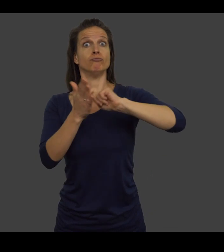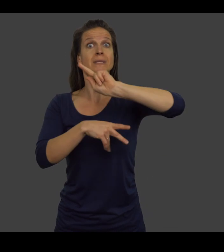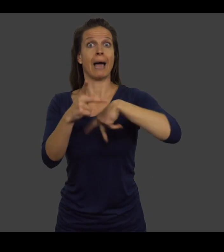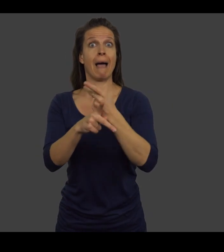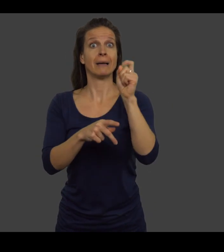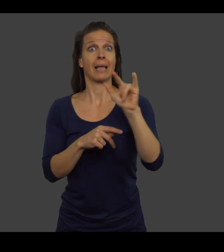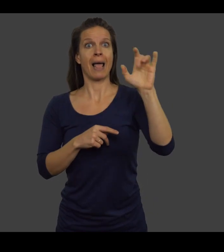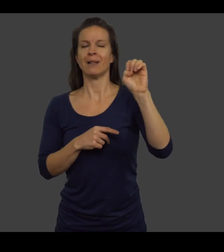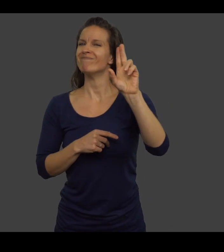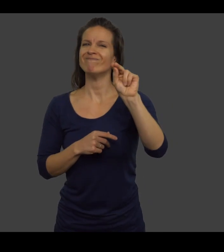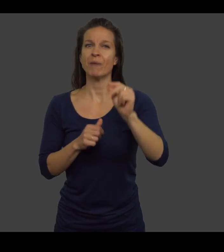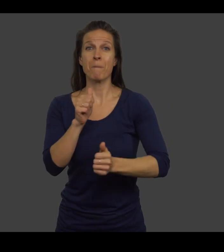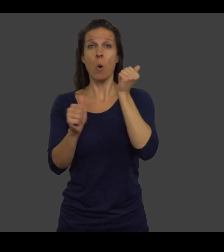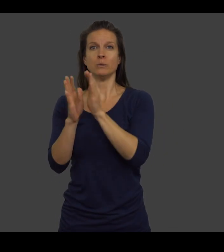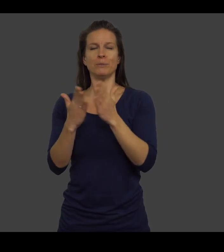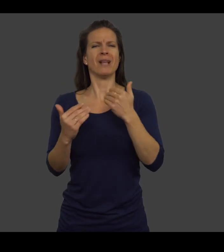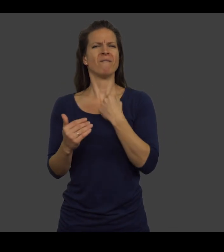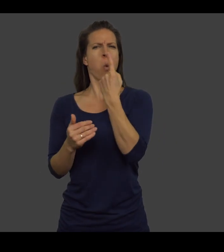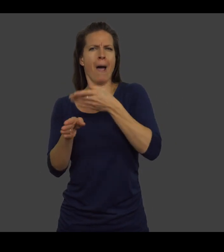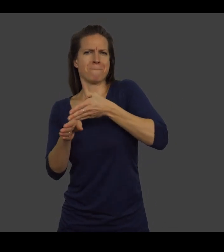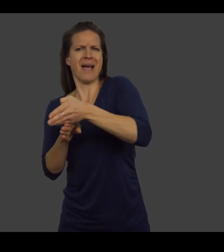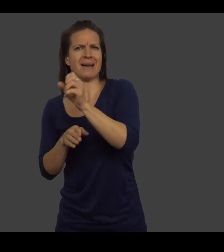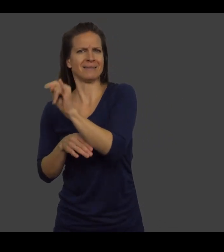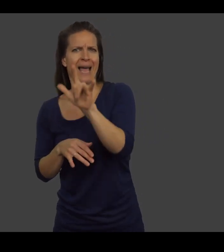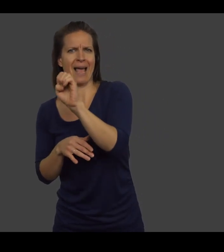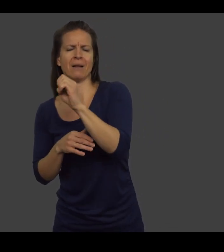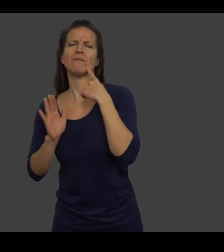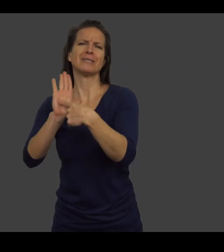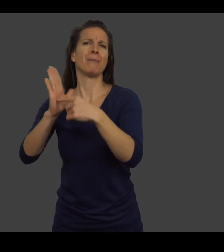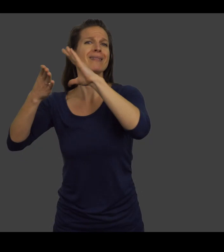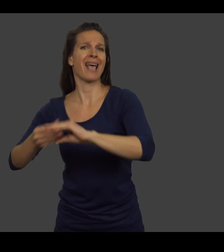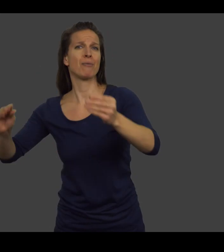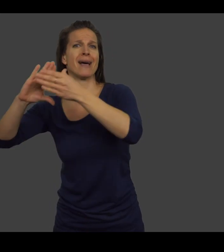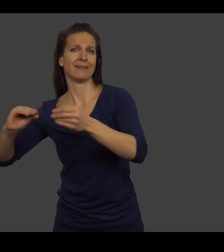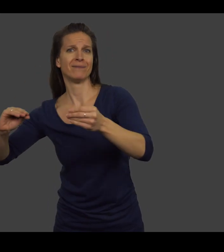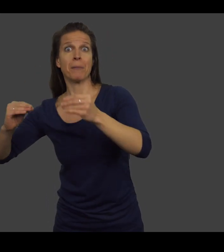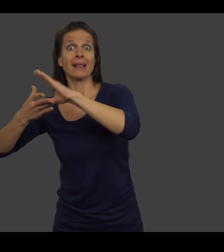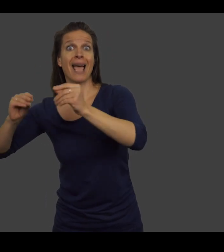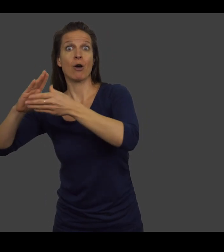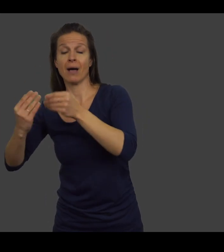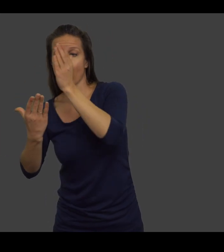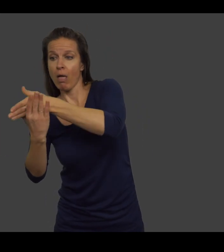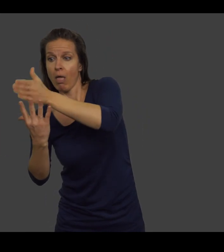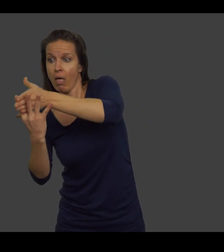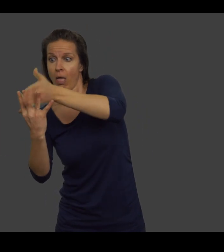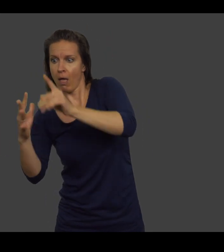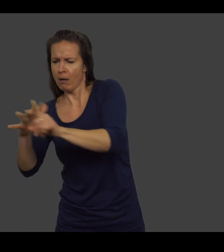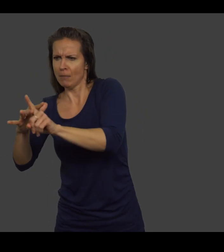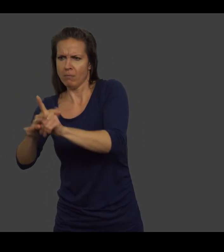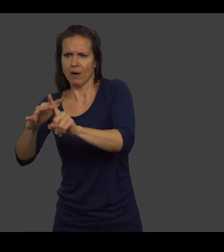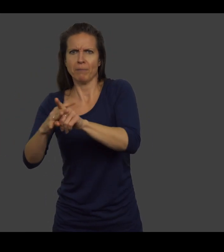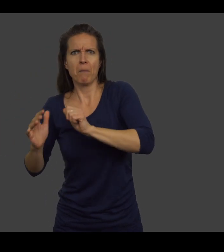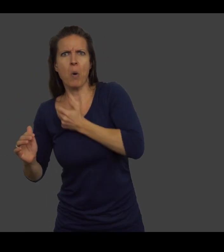literary style, like narrative, for example. But then embedded in the narrative, you'll come across poems or parables or a collection of